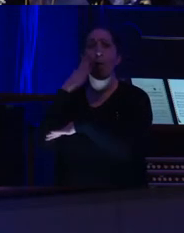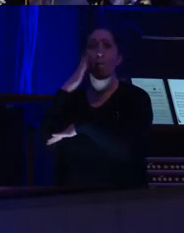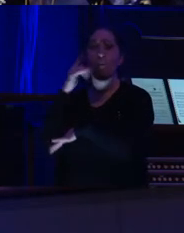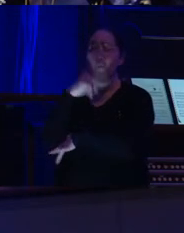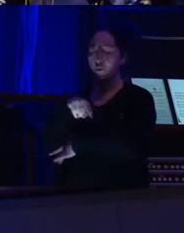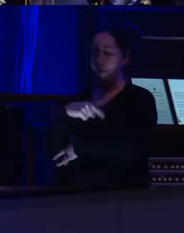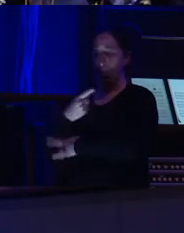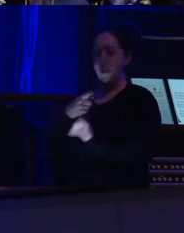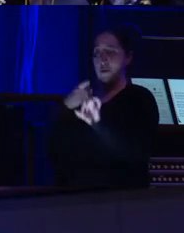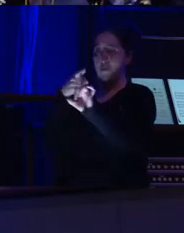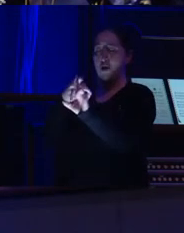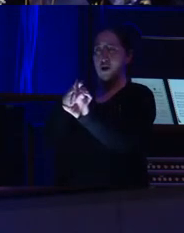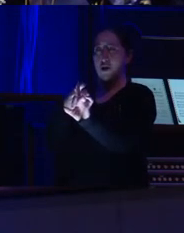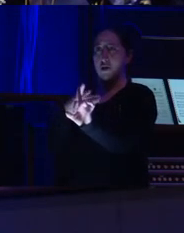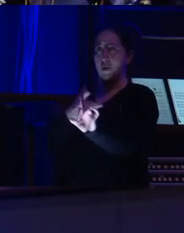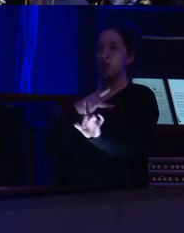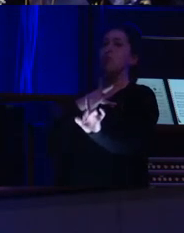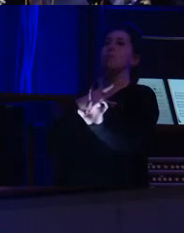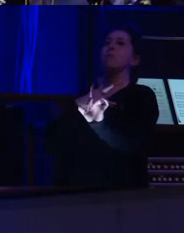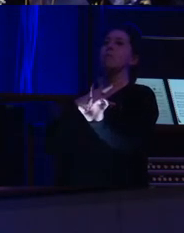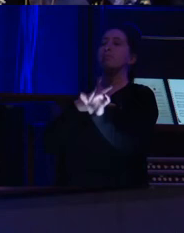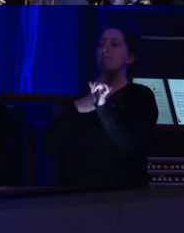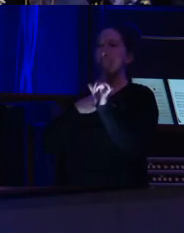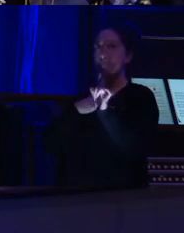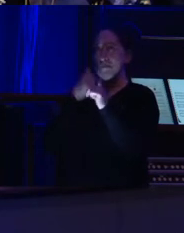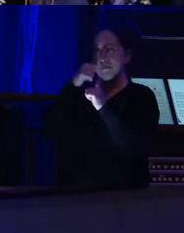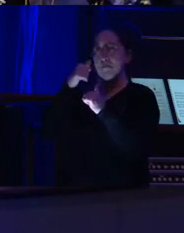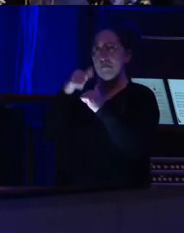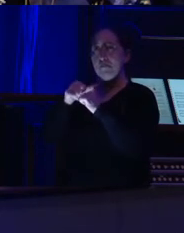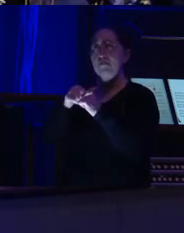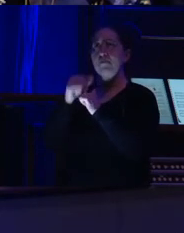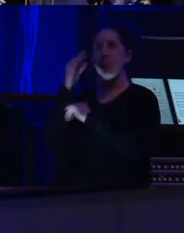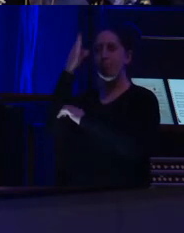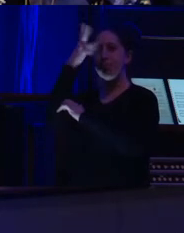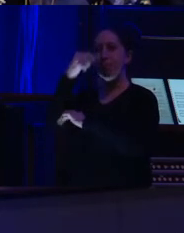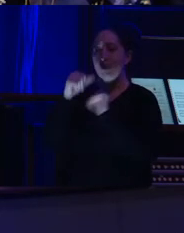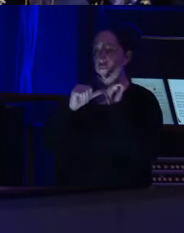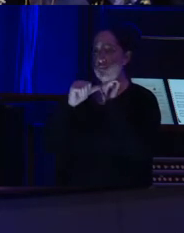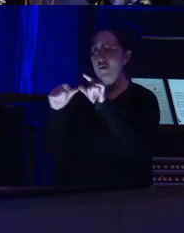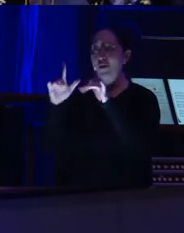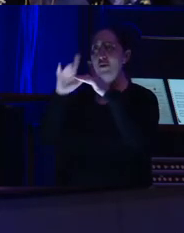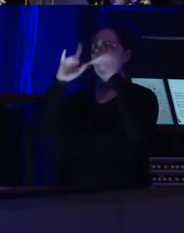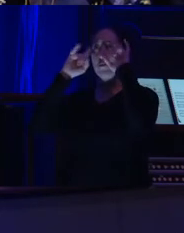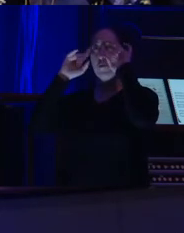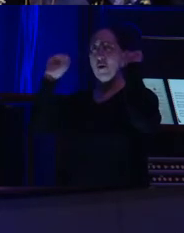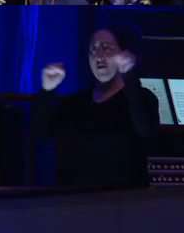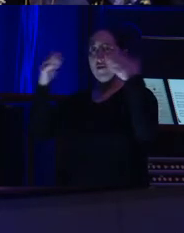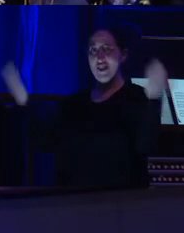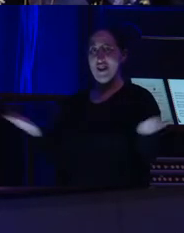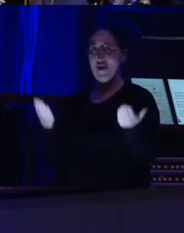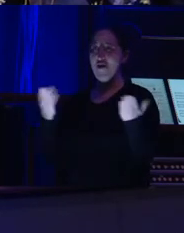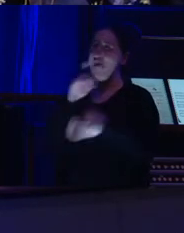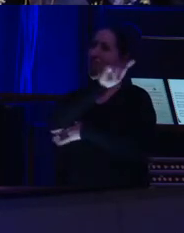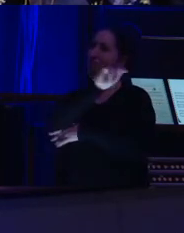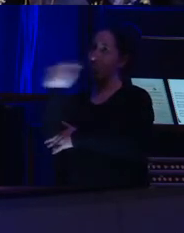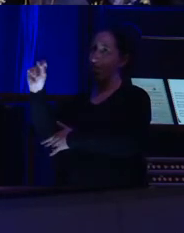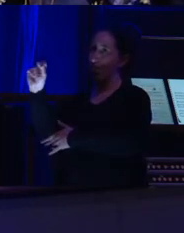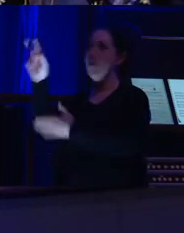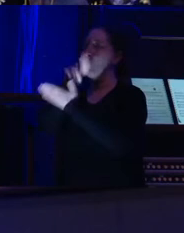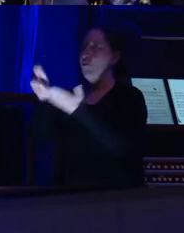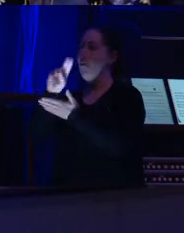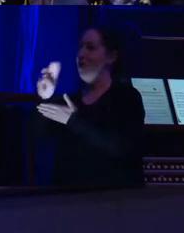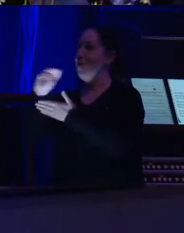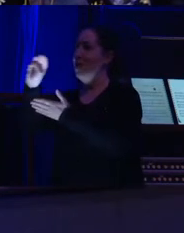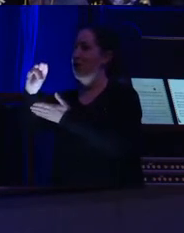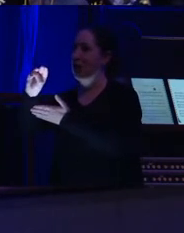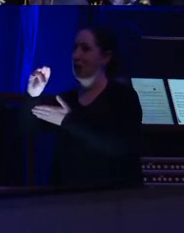hold this mission close to your heart as you embark upon your time as the president of the University of Michigan. And know